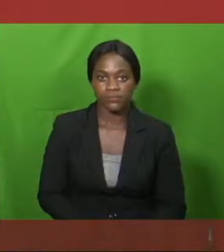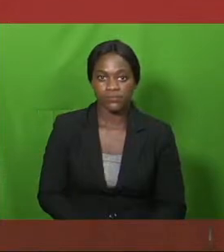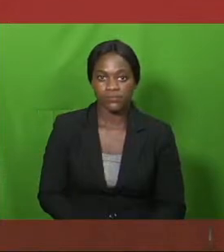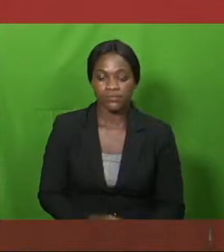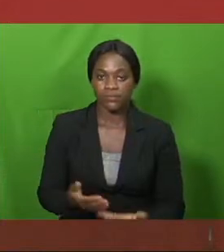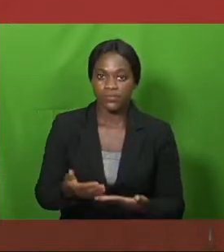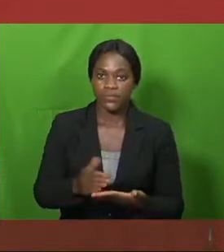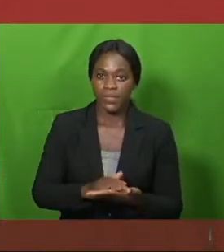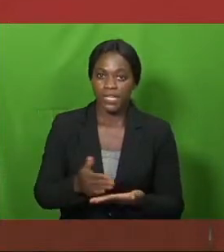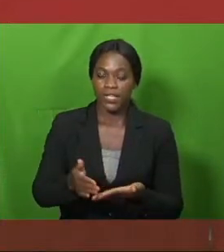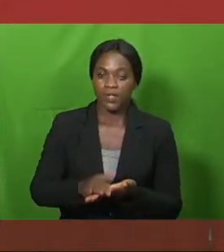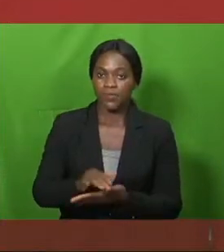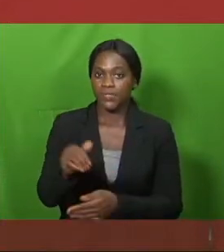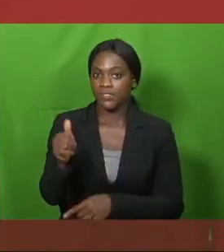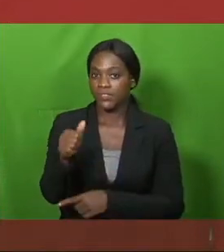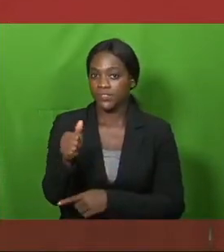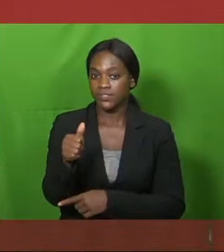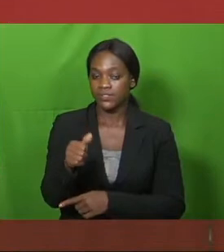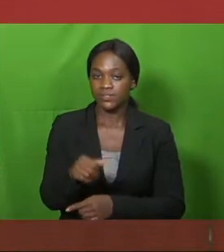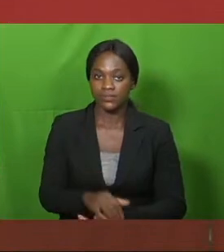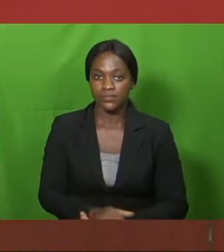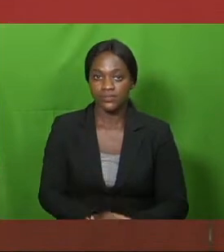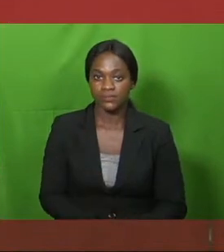Page 10.